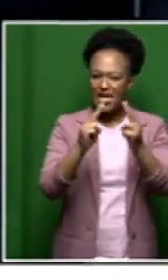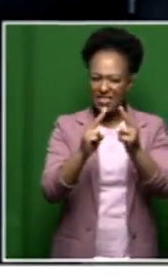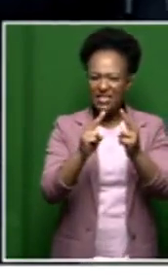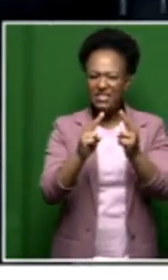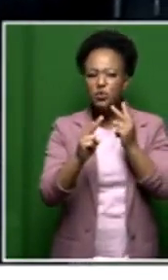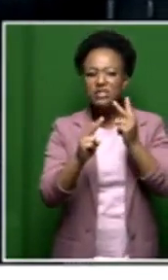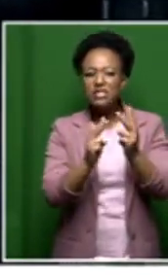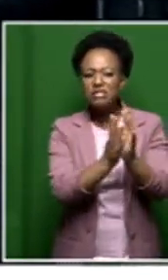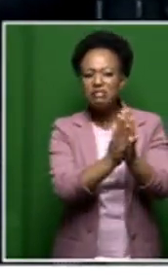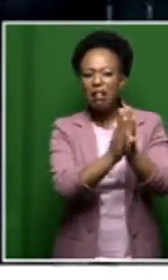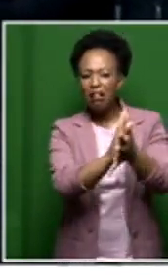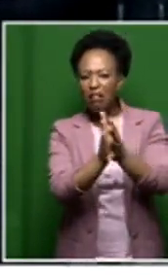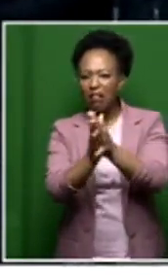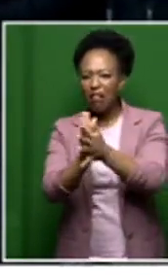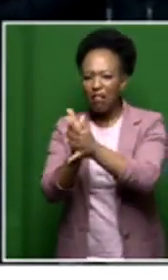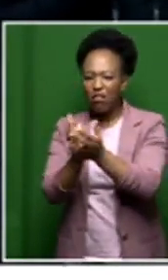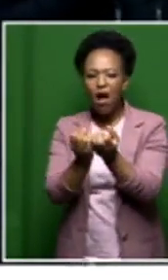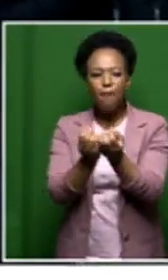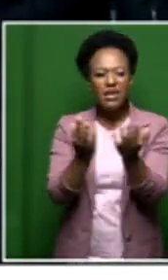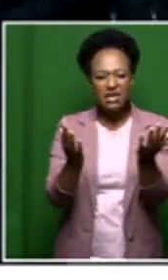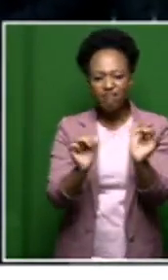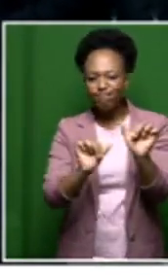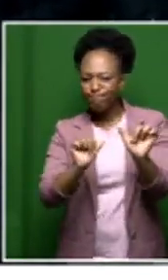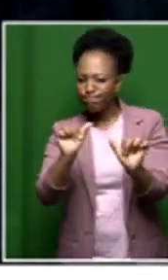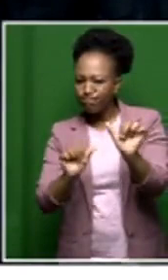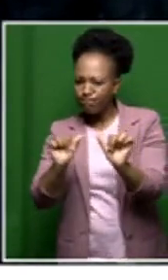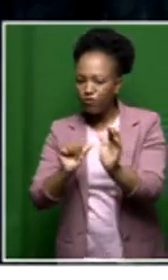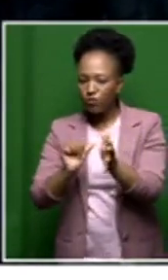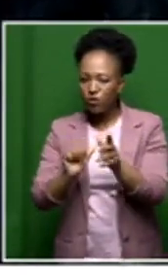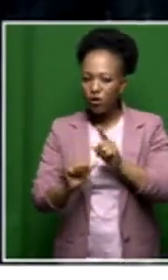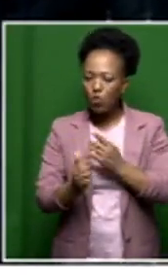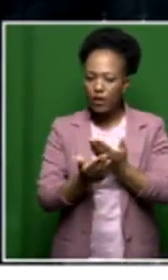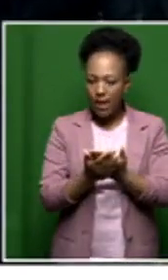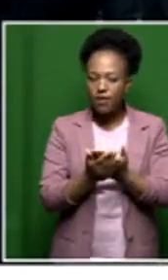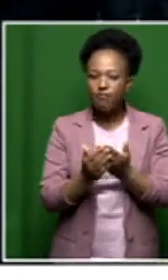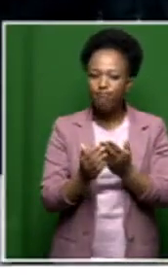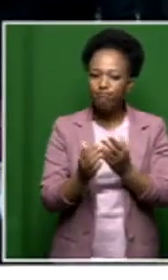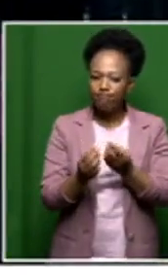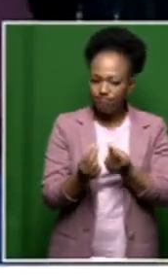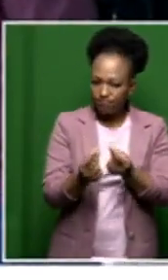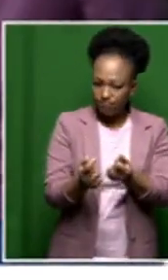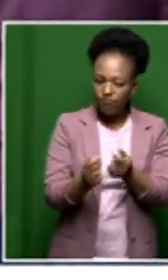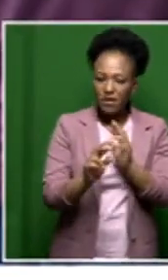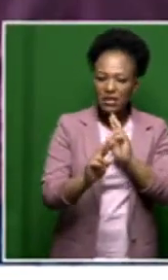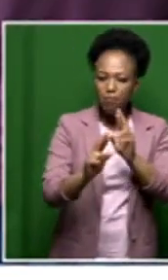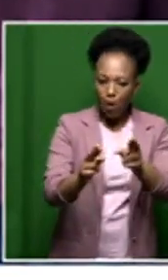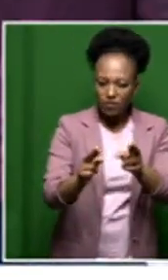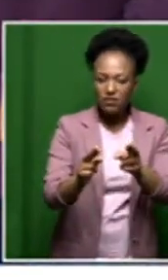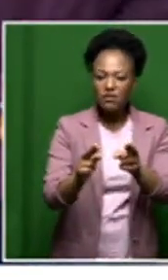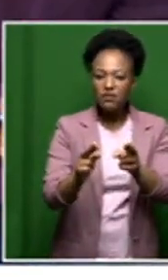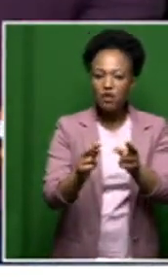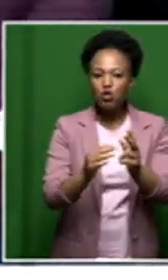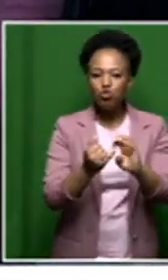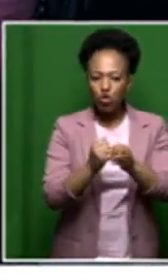everything that was destroyed, so that we will be able to respond with speed in trying to rebuild